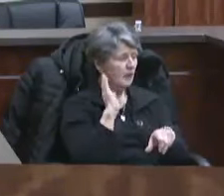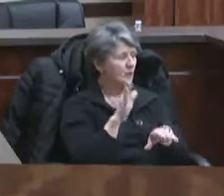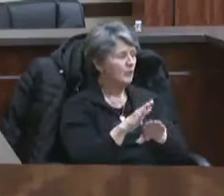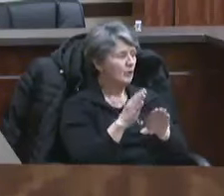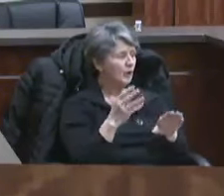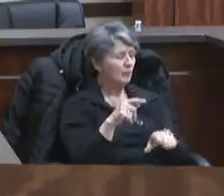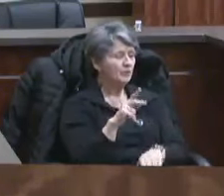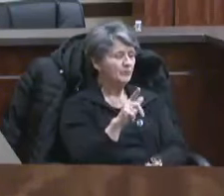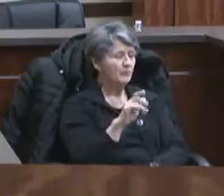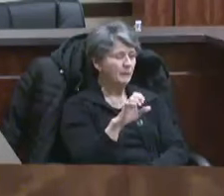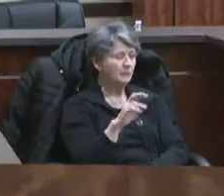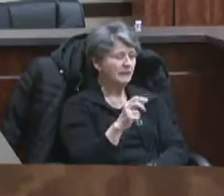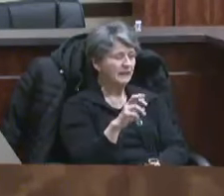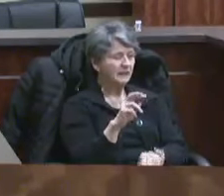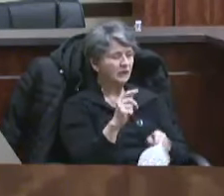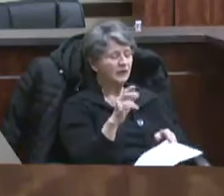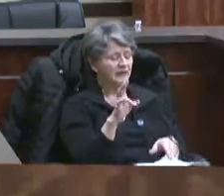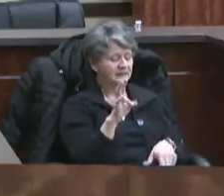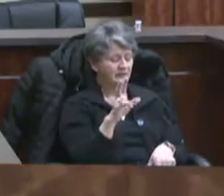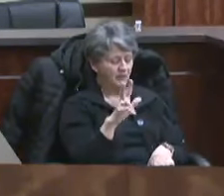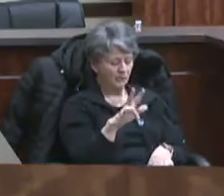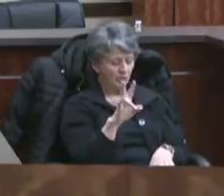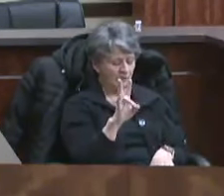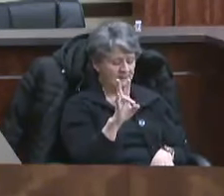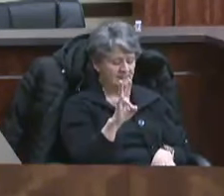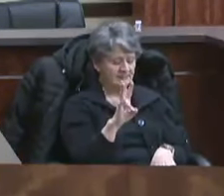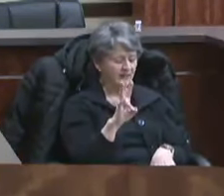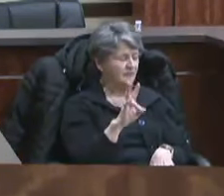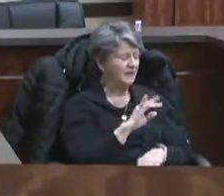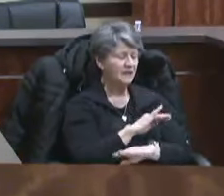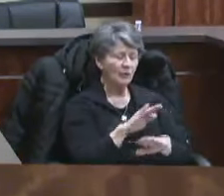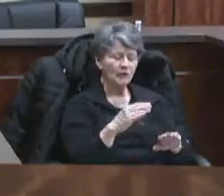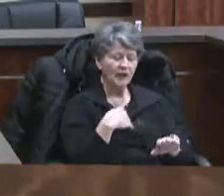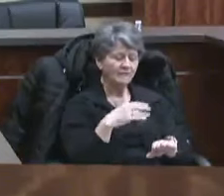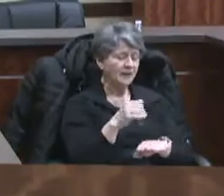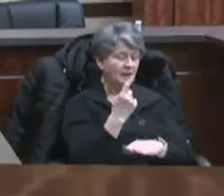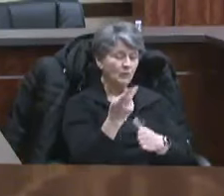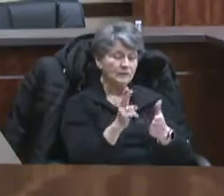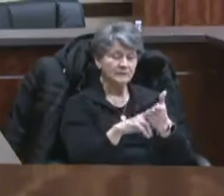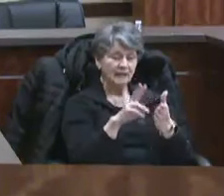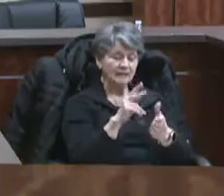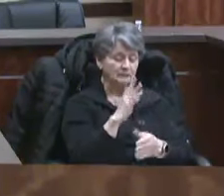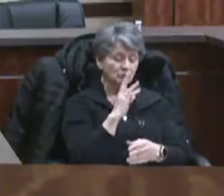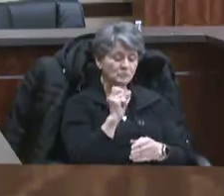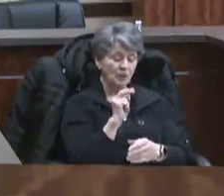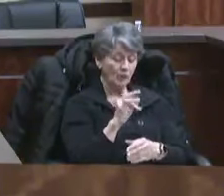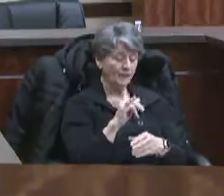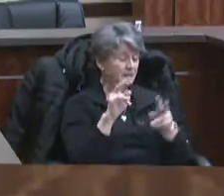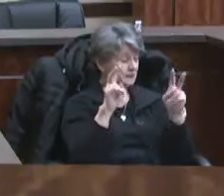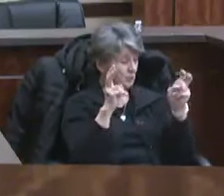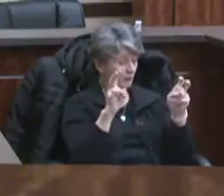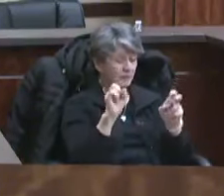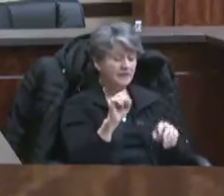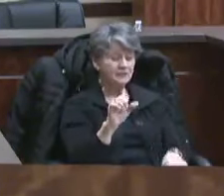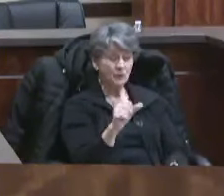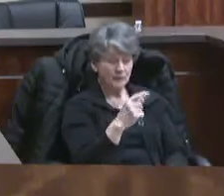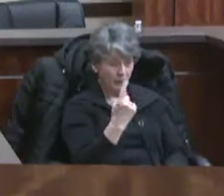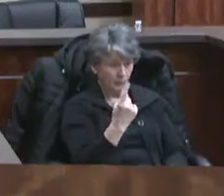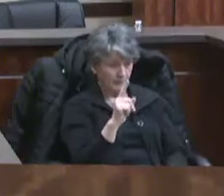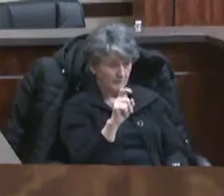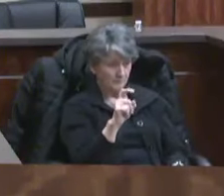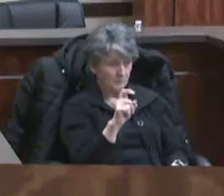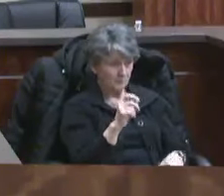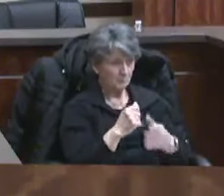public hearing at 7:37. I have no one signed up to speak on this agenda item. Is there anyone who would like to